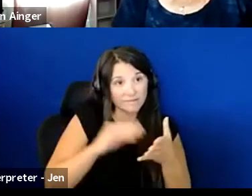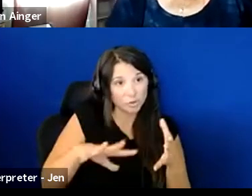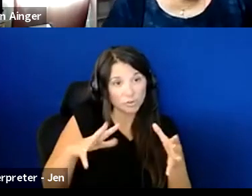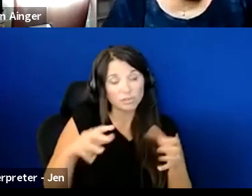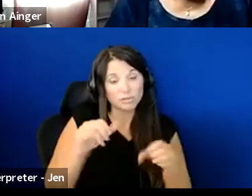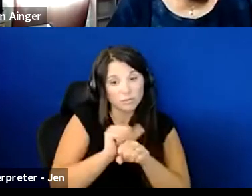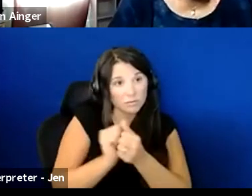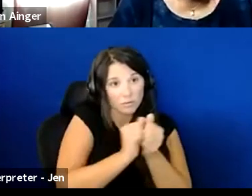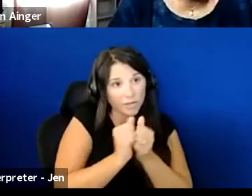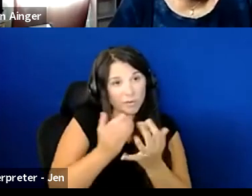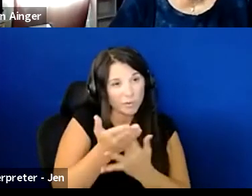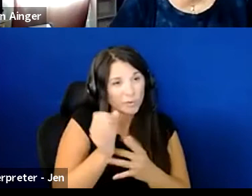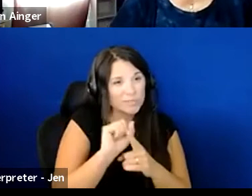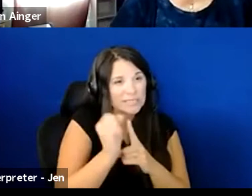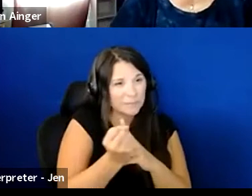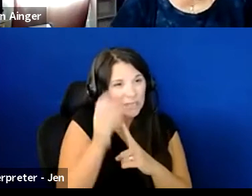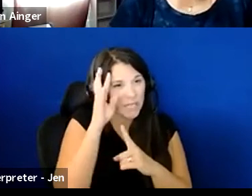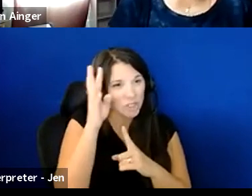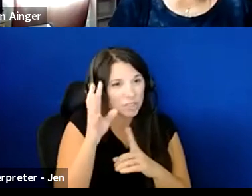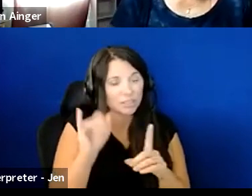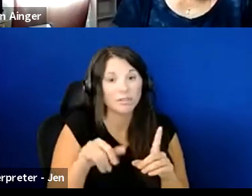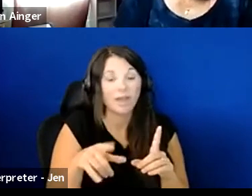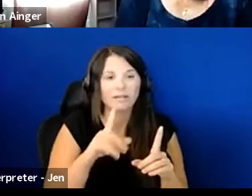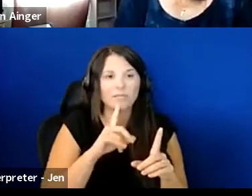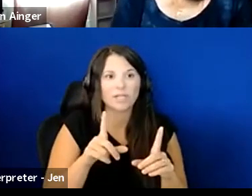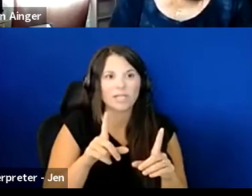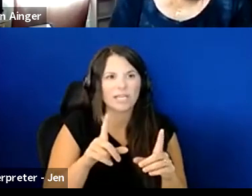we were faced with, how will